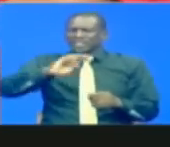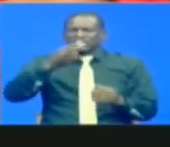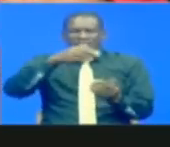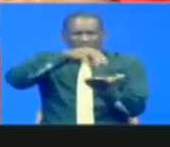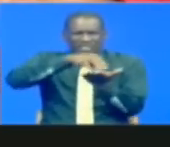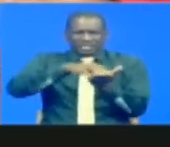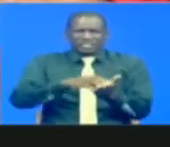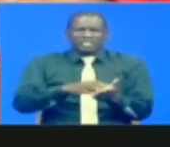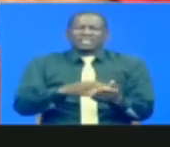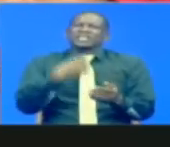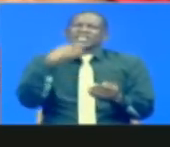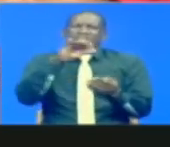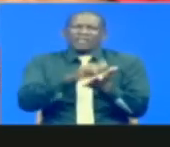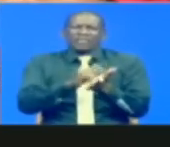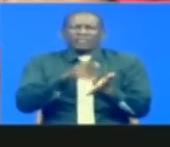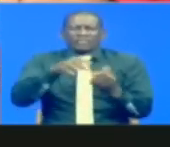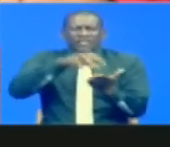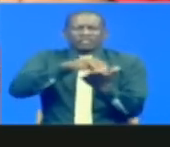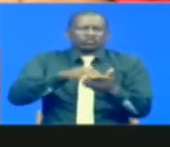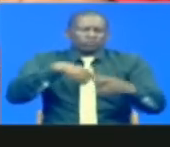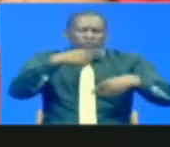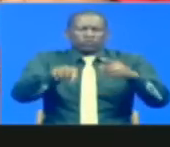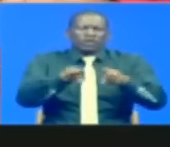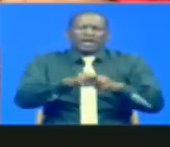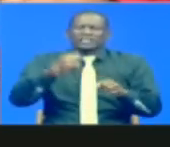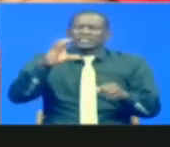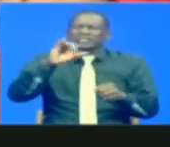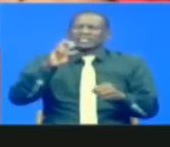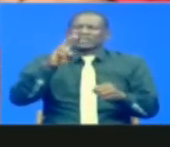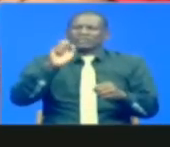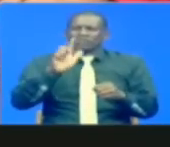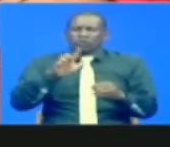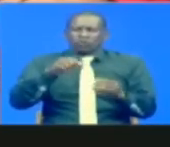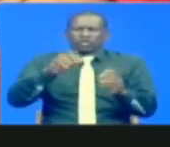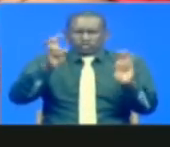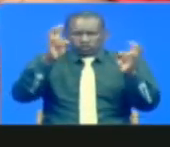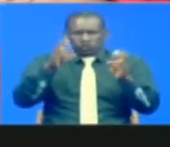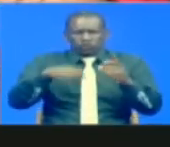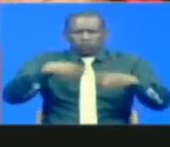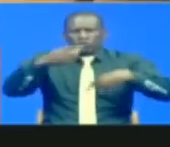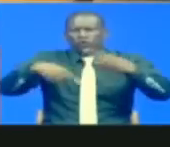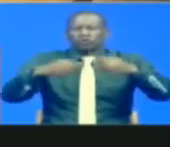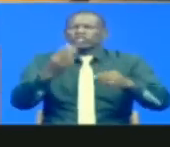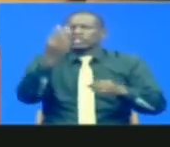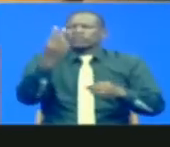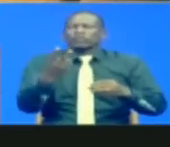case heard as a civil matter will be heard on February the 18th, 2019.